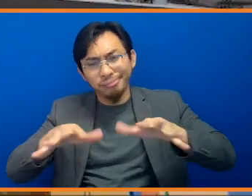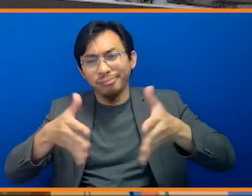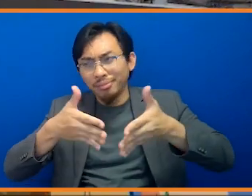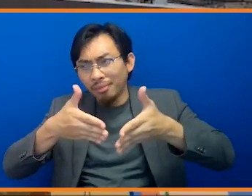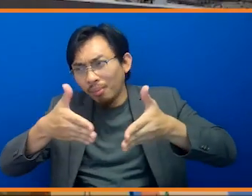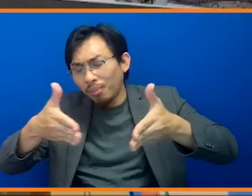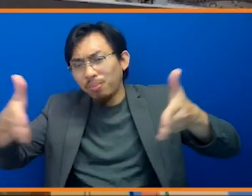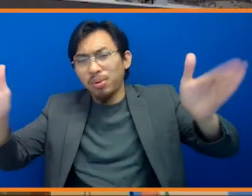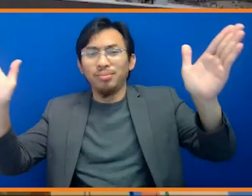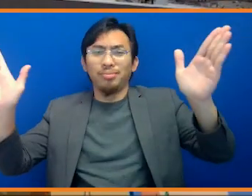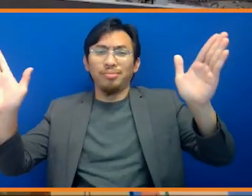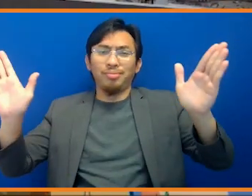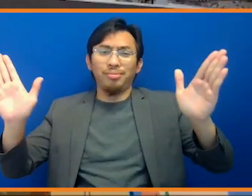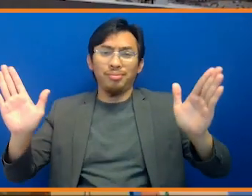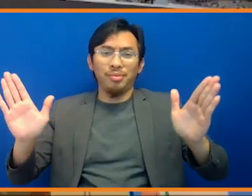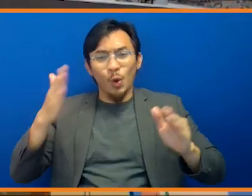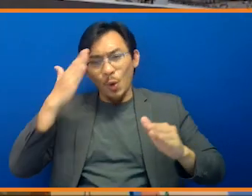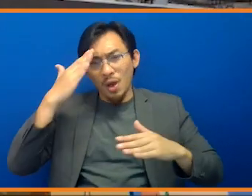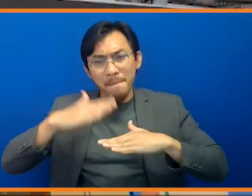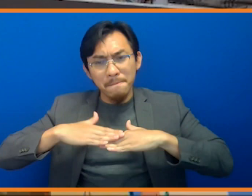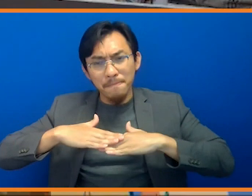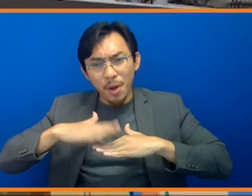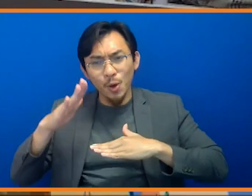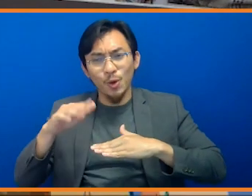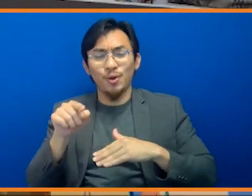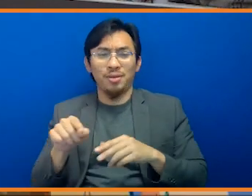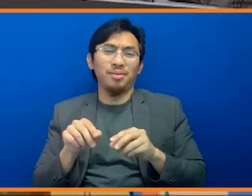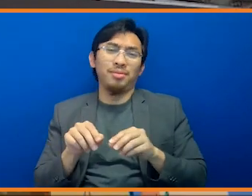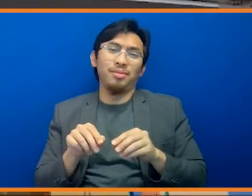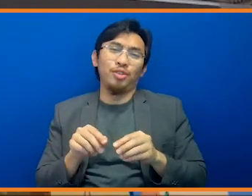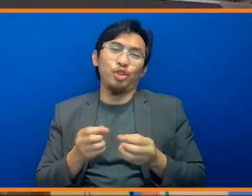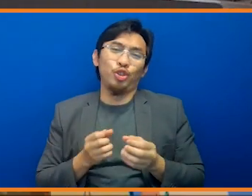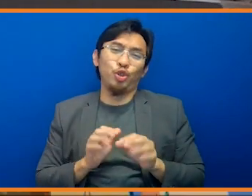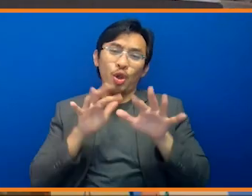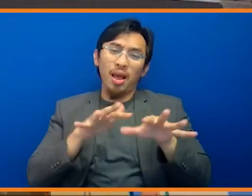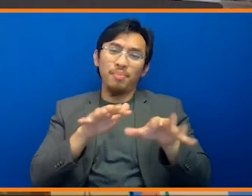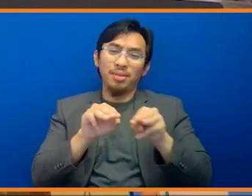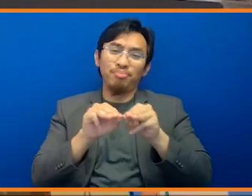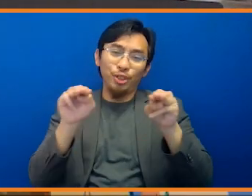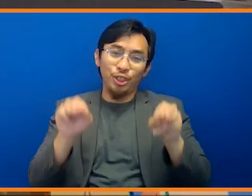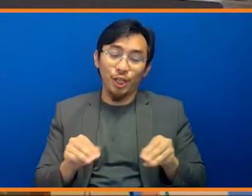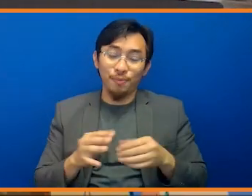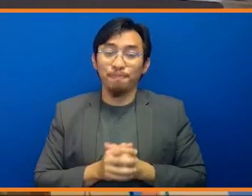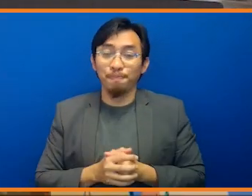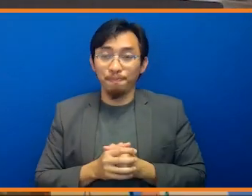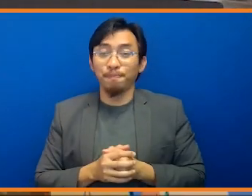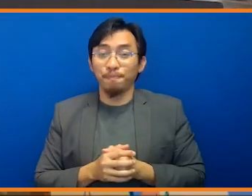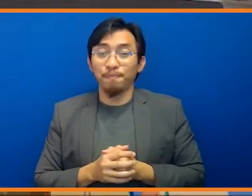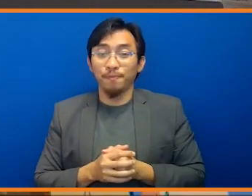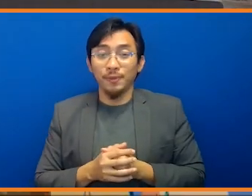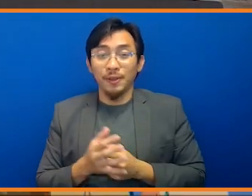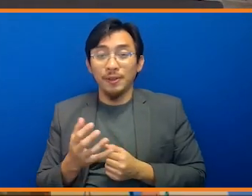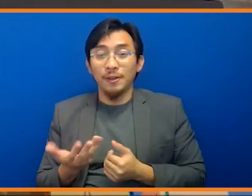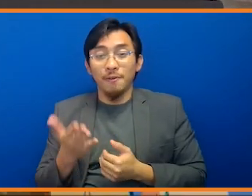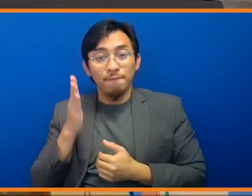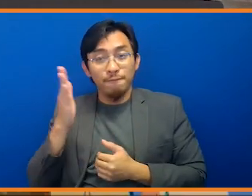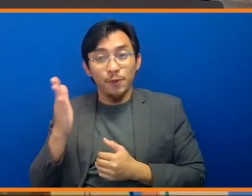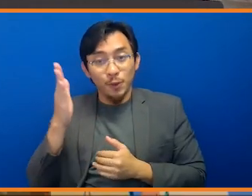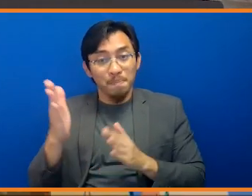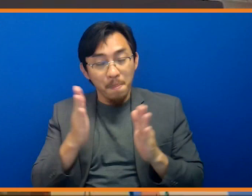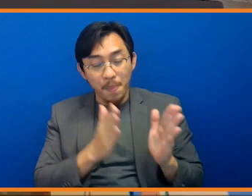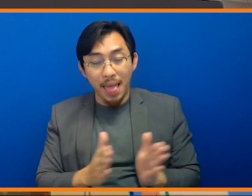reach a wide public to know more about the Tsunami Museum. Is there any future plans